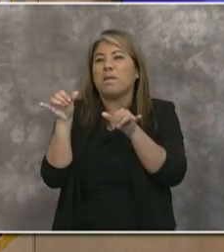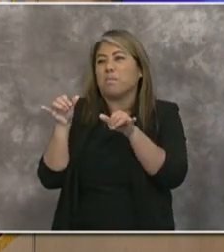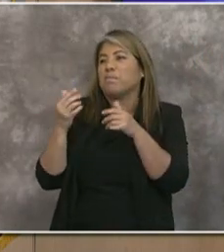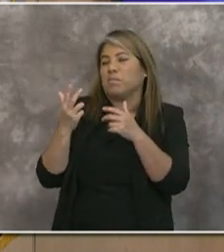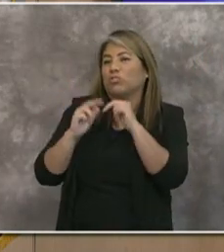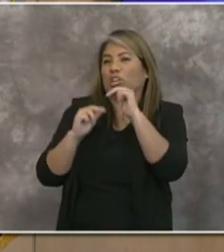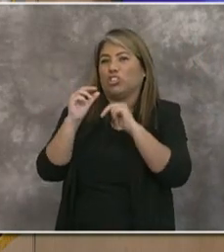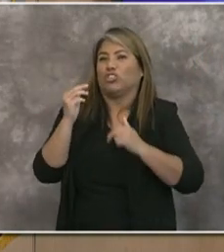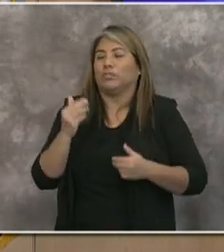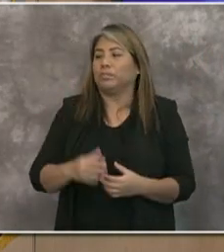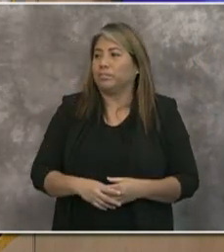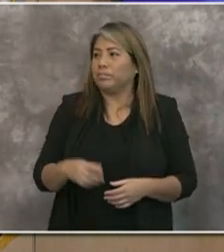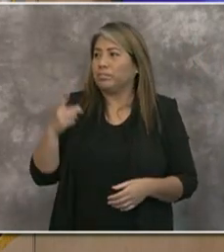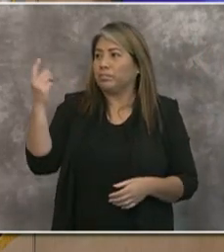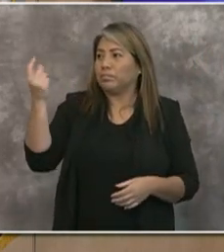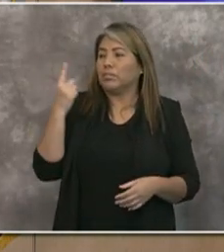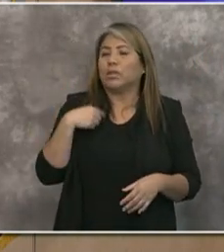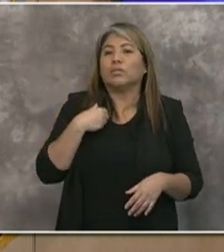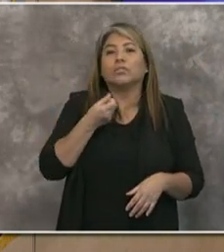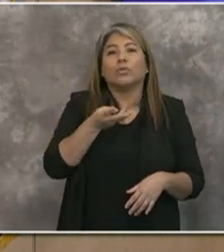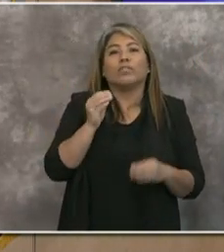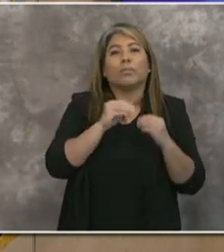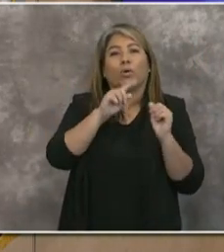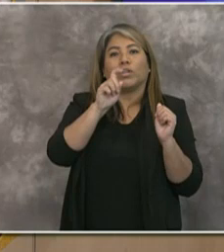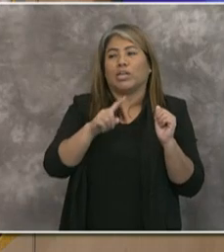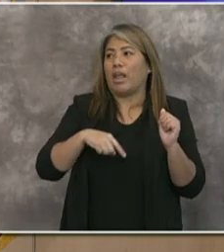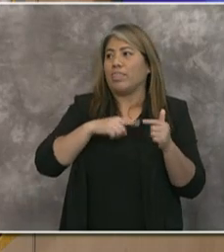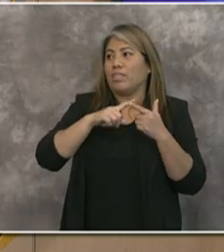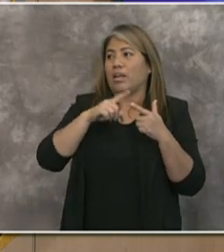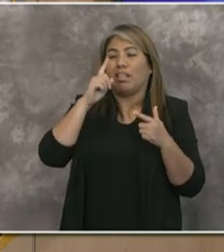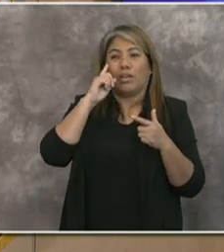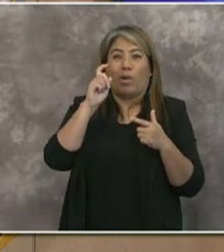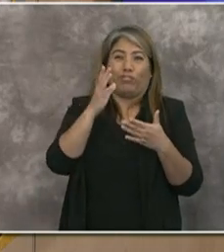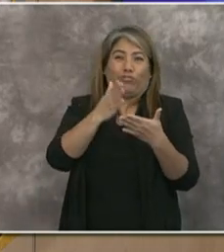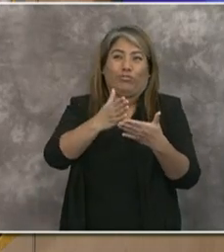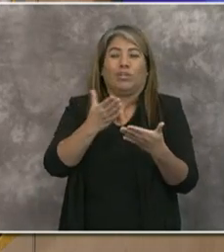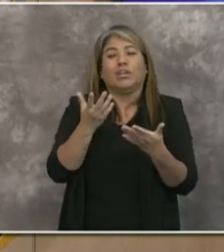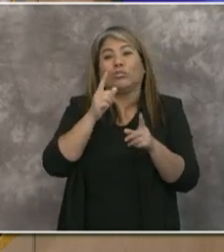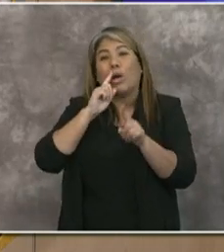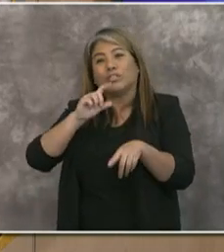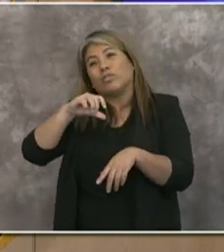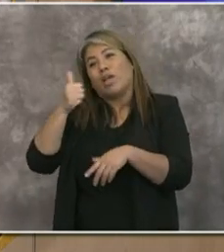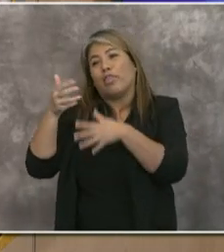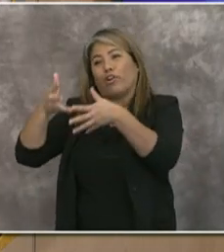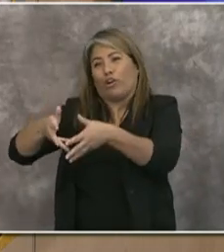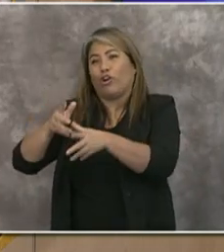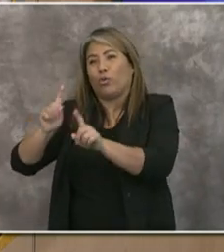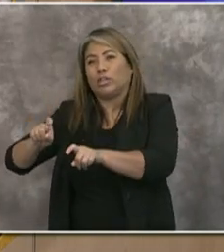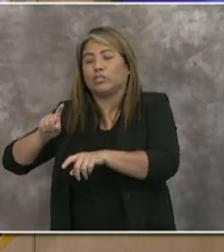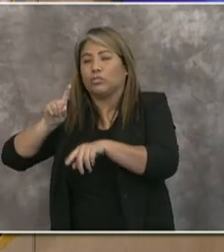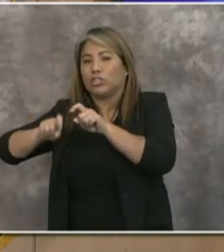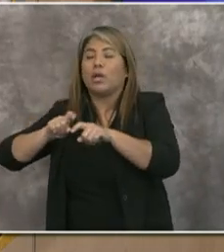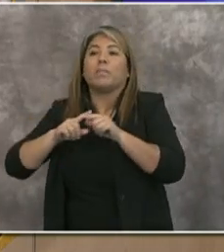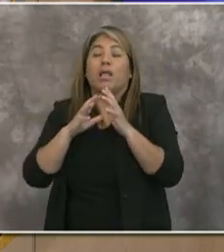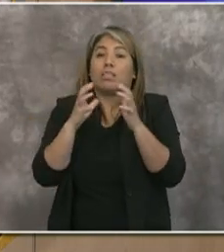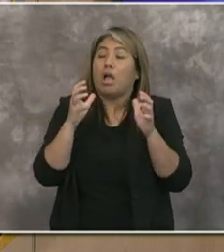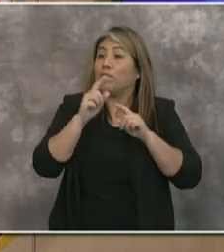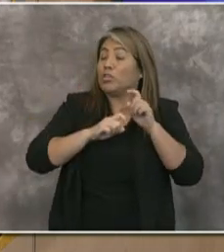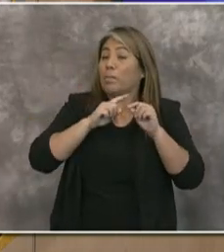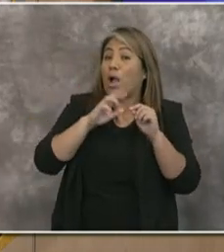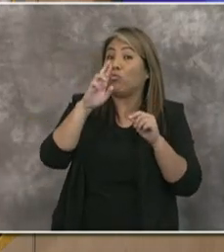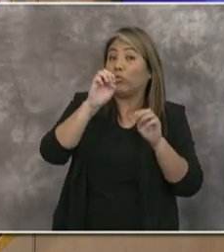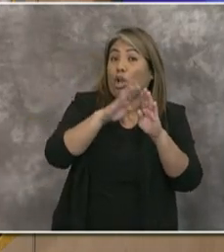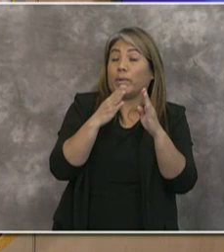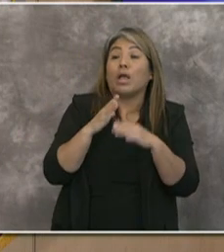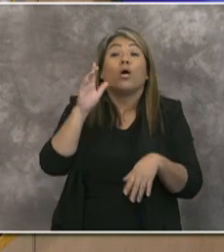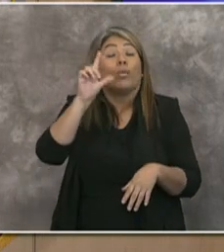format. Supervisor Fletcher, I'm going to get a couple more, and I think we're going to have to go offline to answer the rest of these, but a lot of questions about reopening.